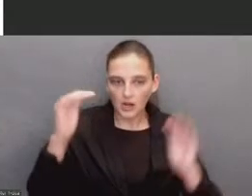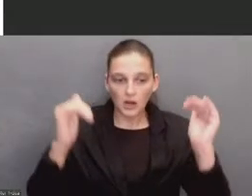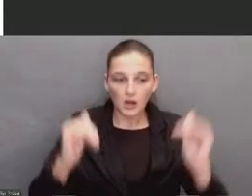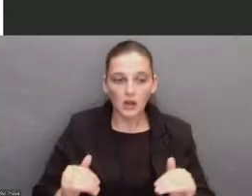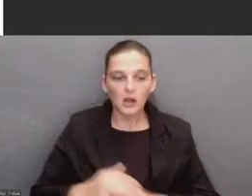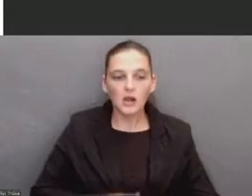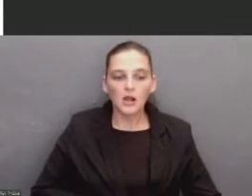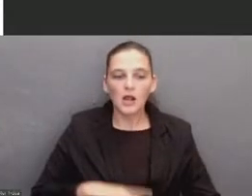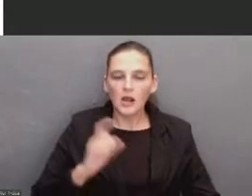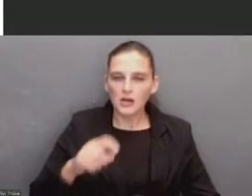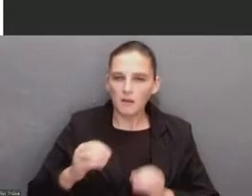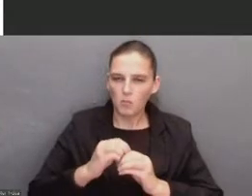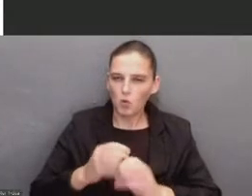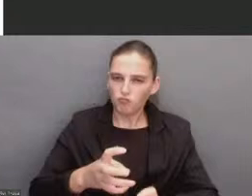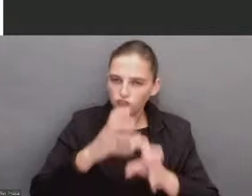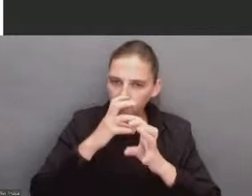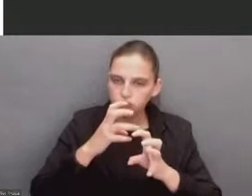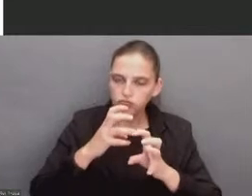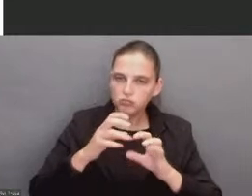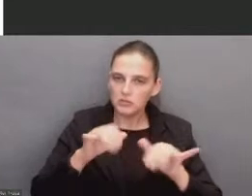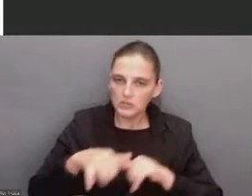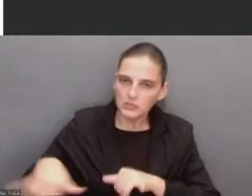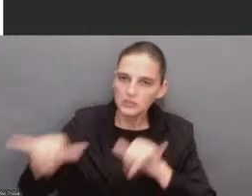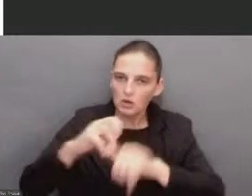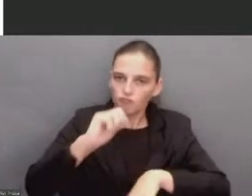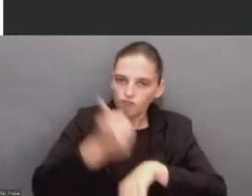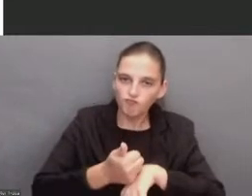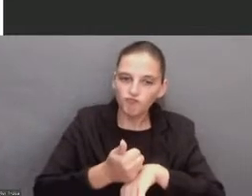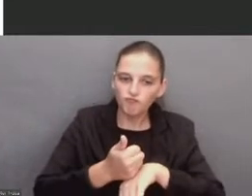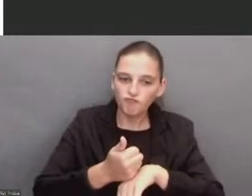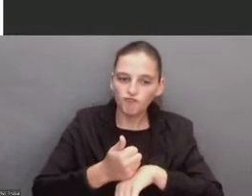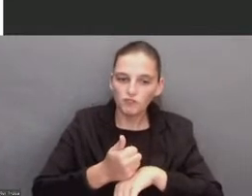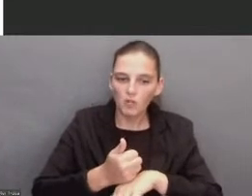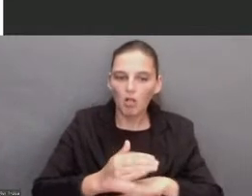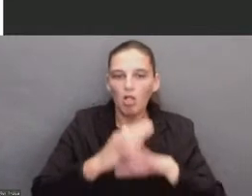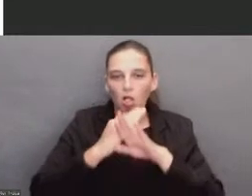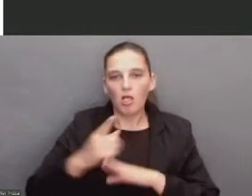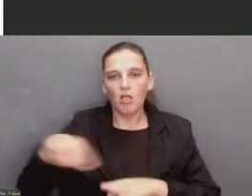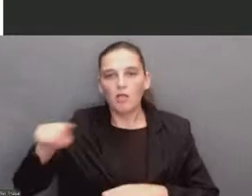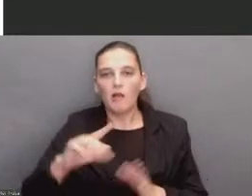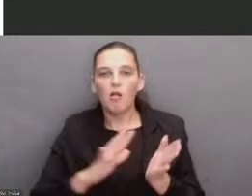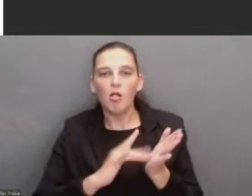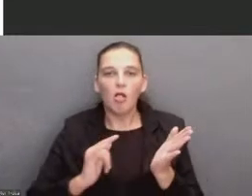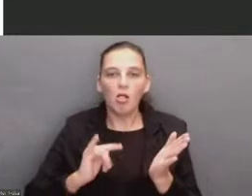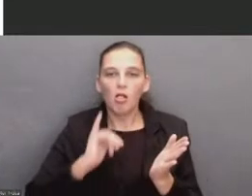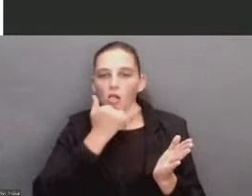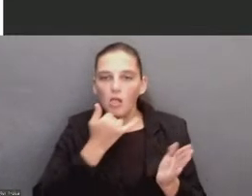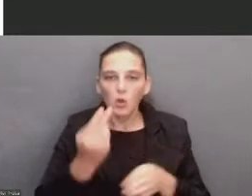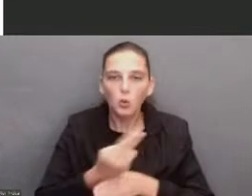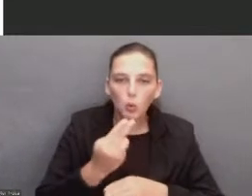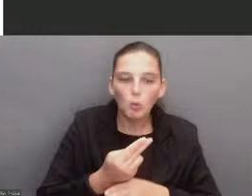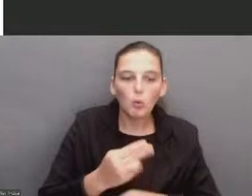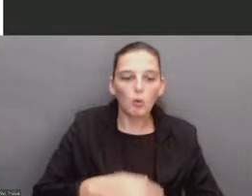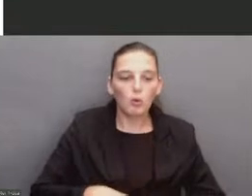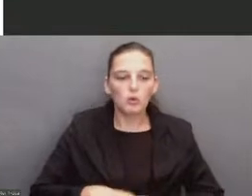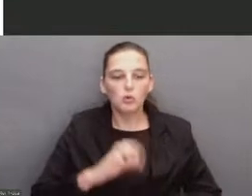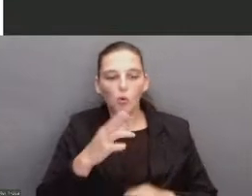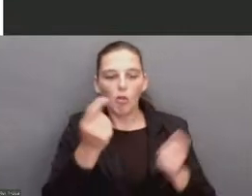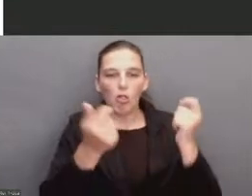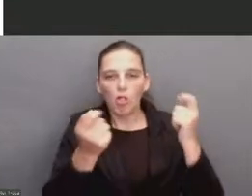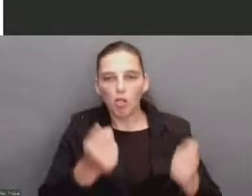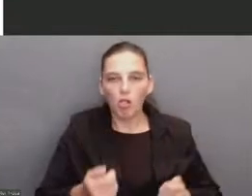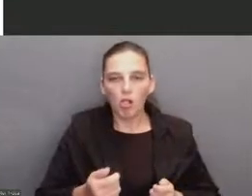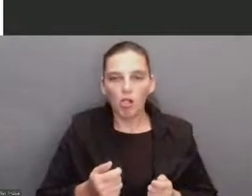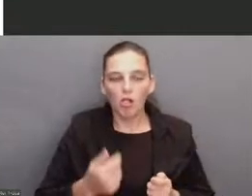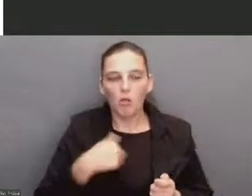rigorous standards are put in place to protect against the misuse of data, using data or omitting data, quite frankly, for